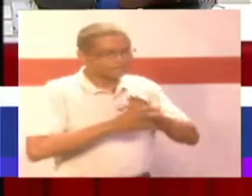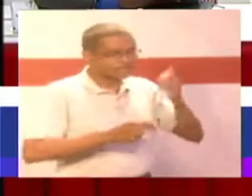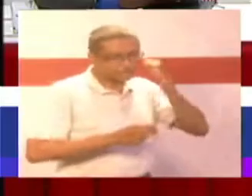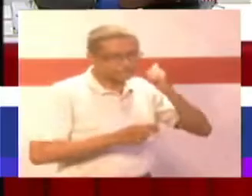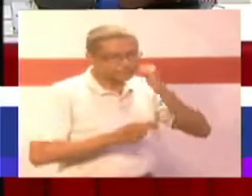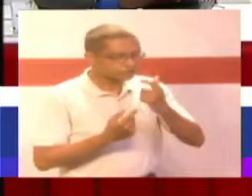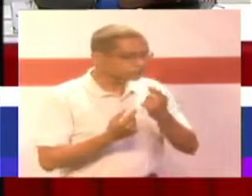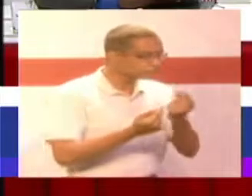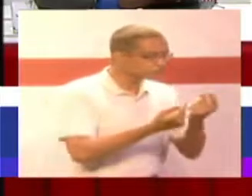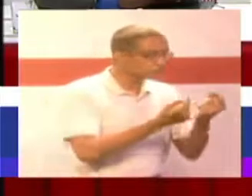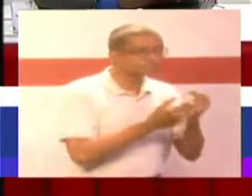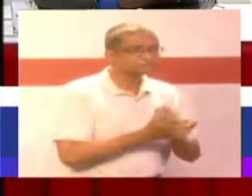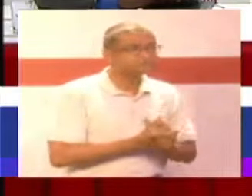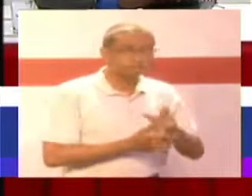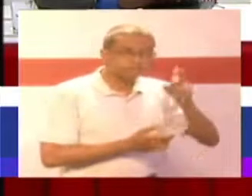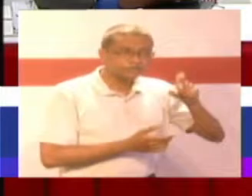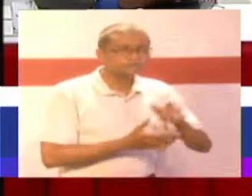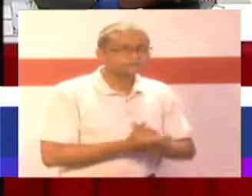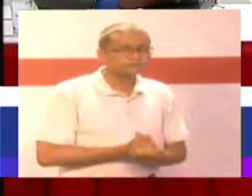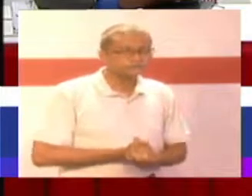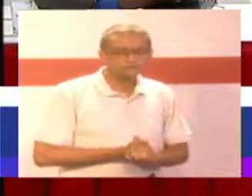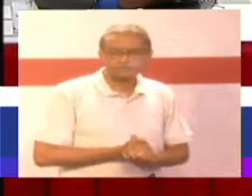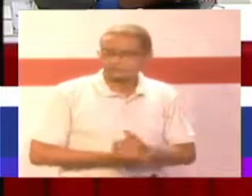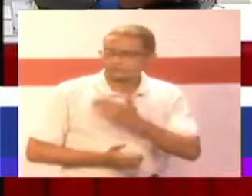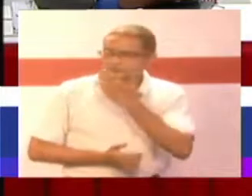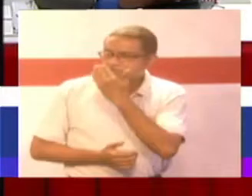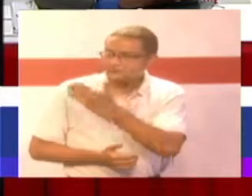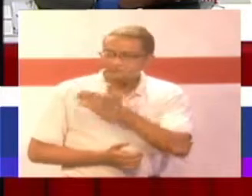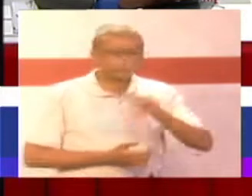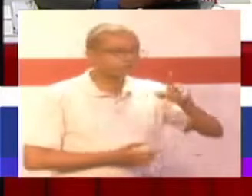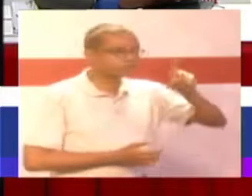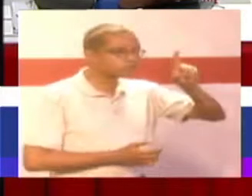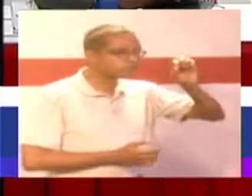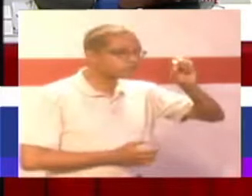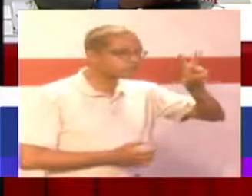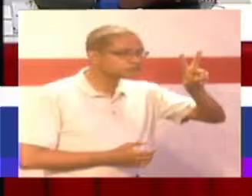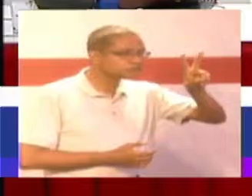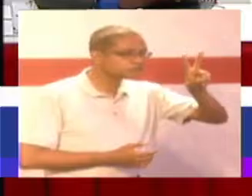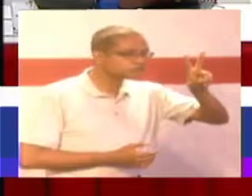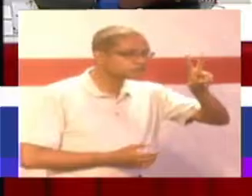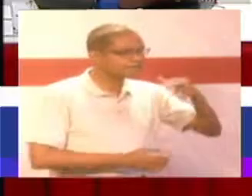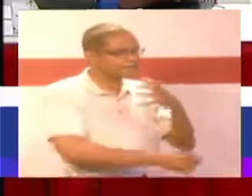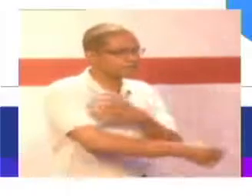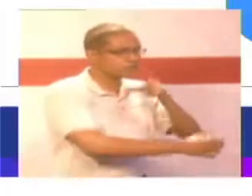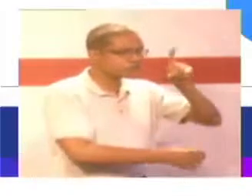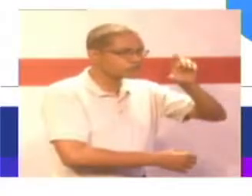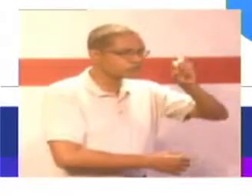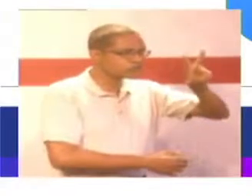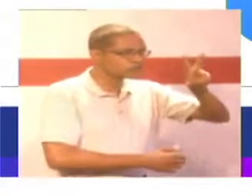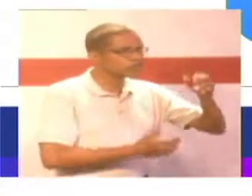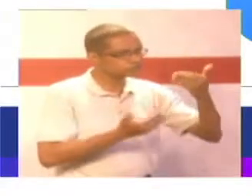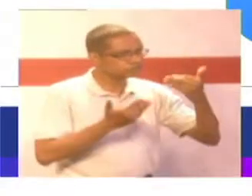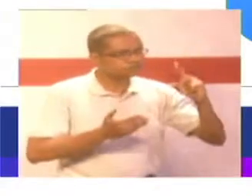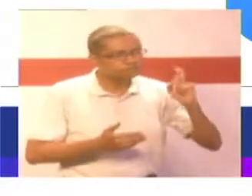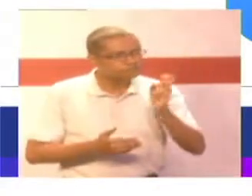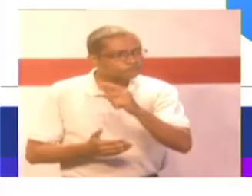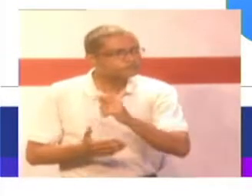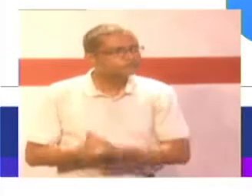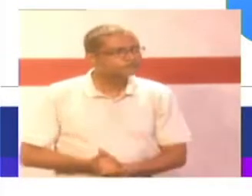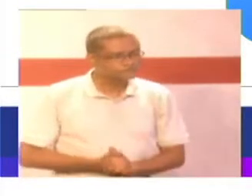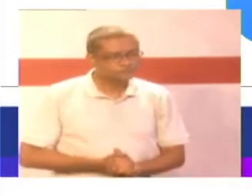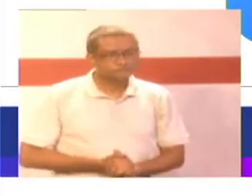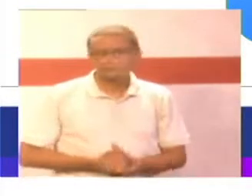Hines. Paul 102 Digital, we are ready for your questions. Good morning, Sparkle McIntosh,